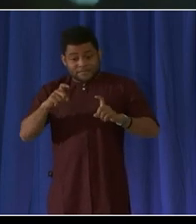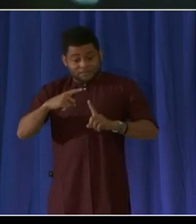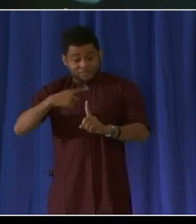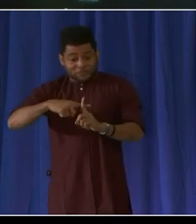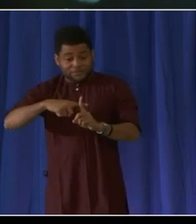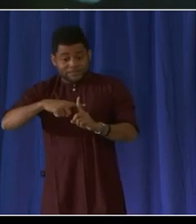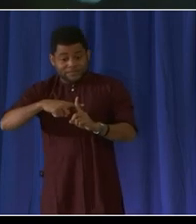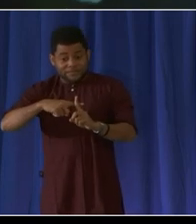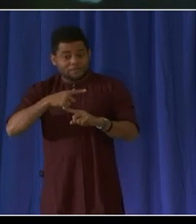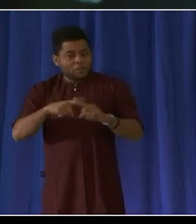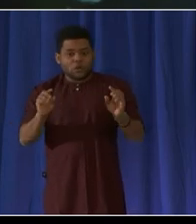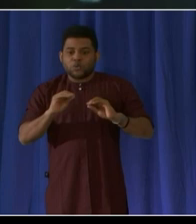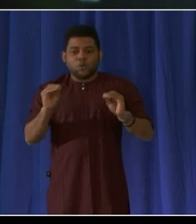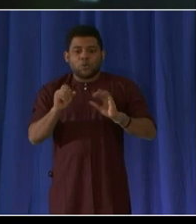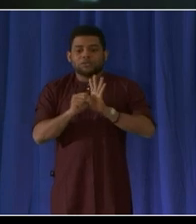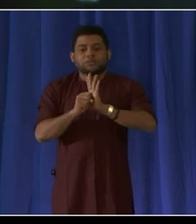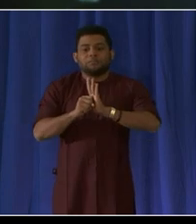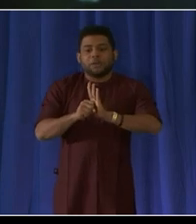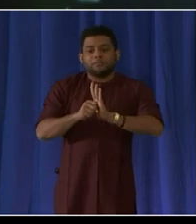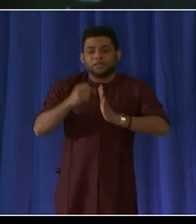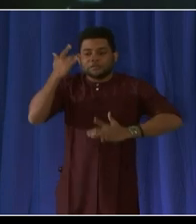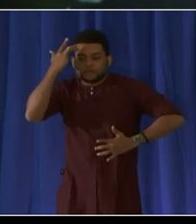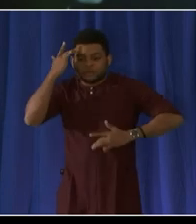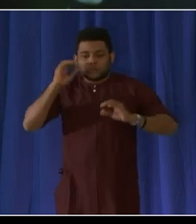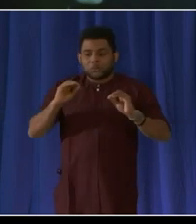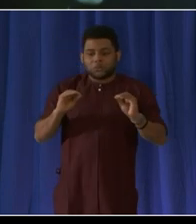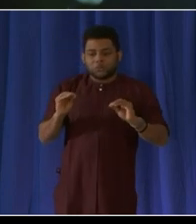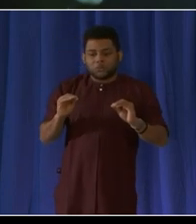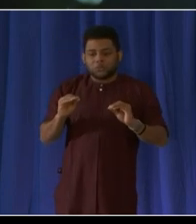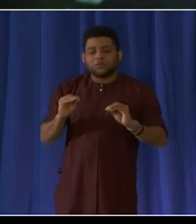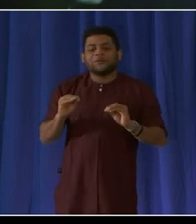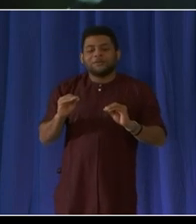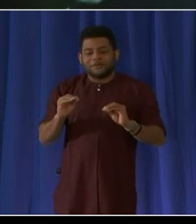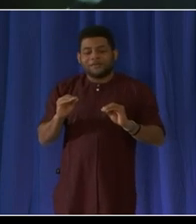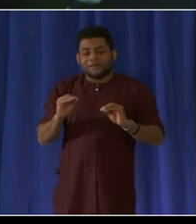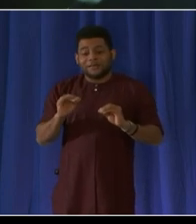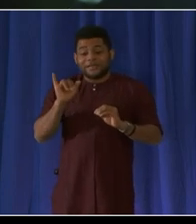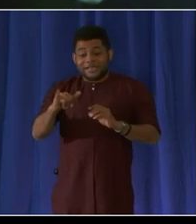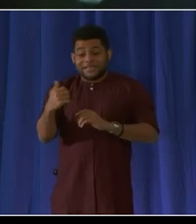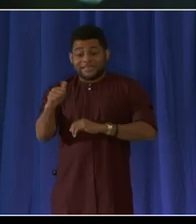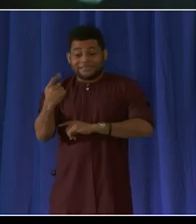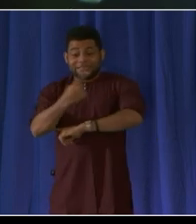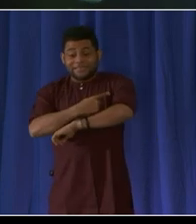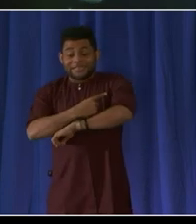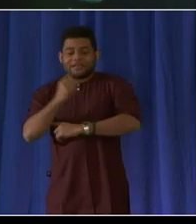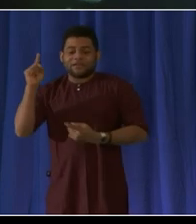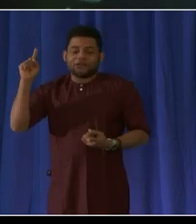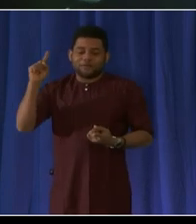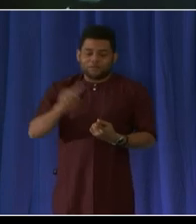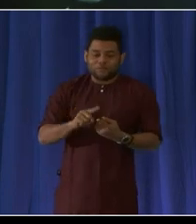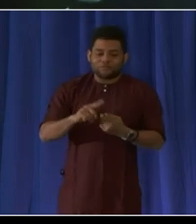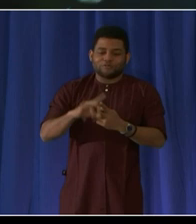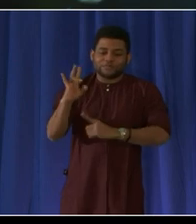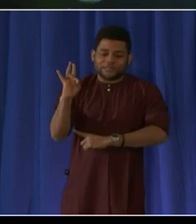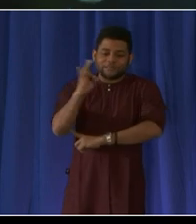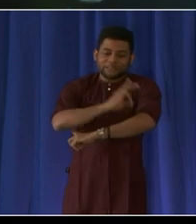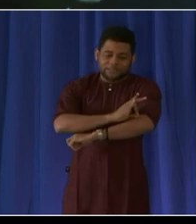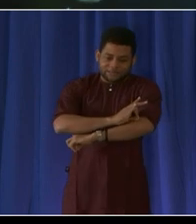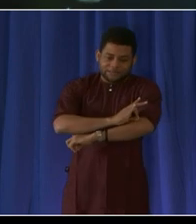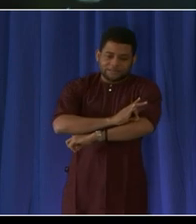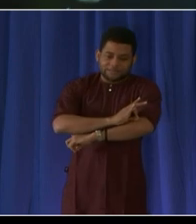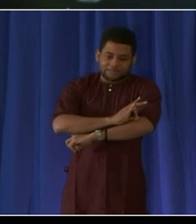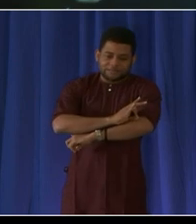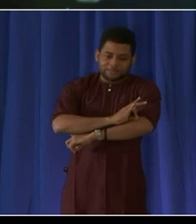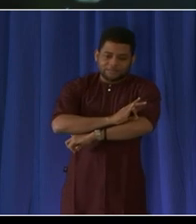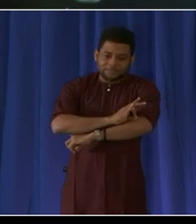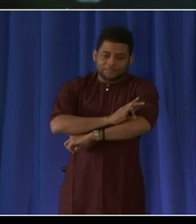tested positive, but you have no symptoms, you actually can shorten that quarantine period to 7 days. And